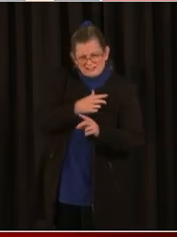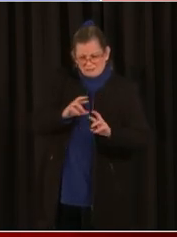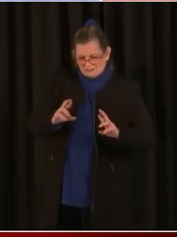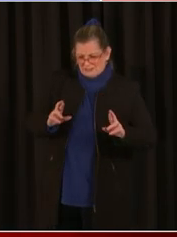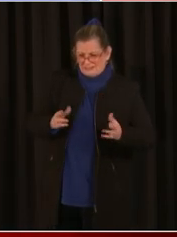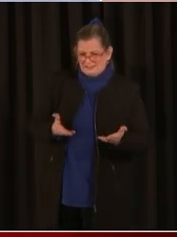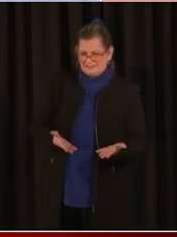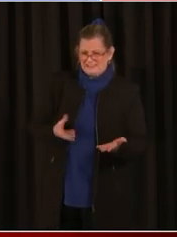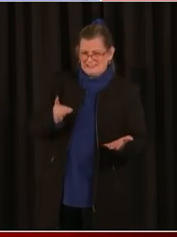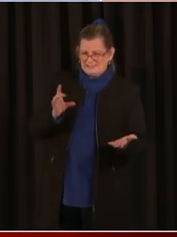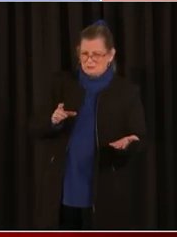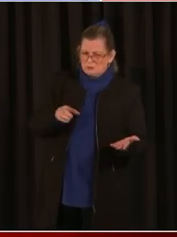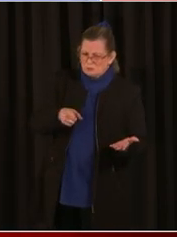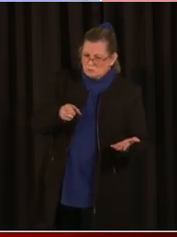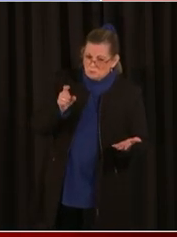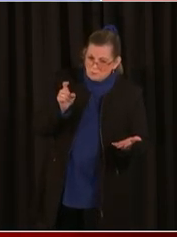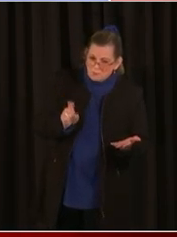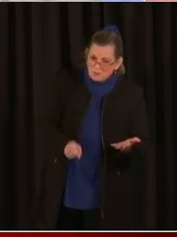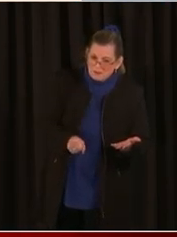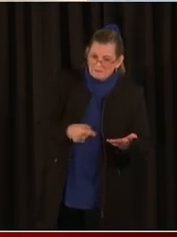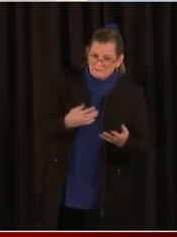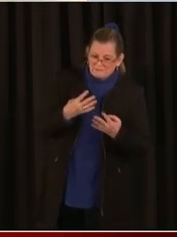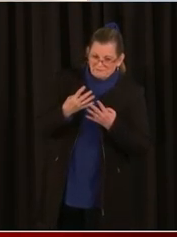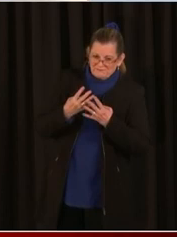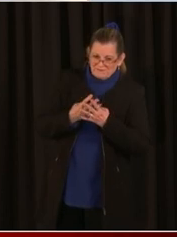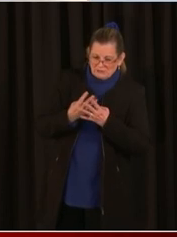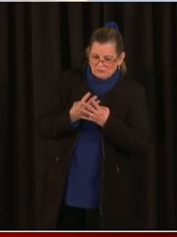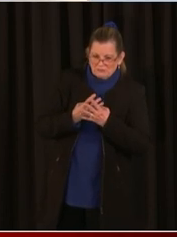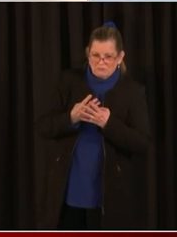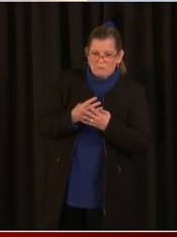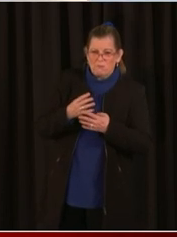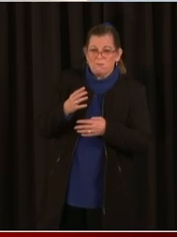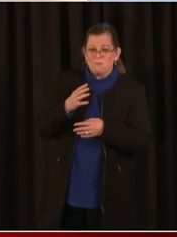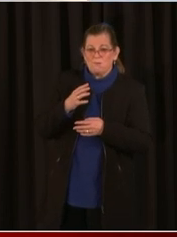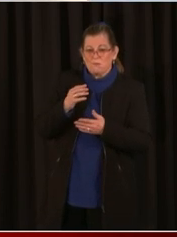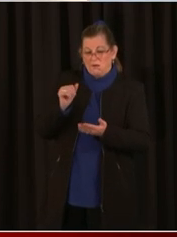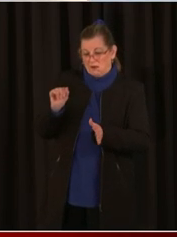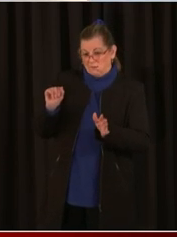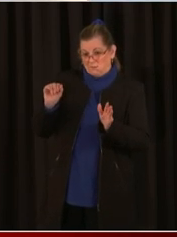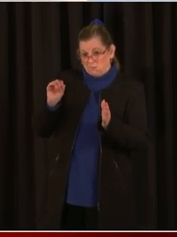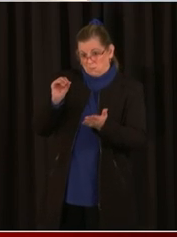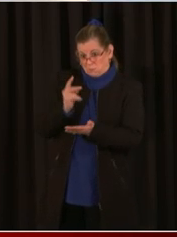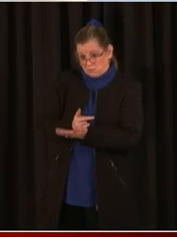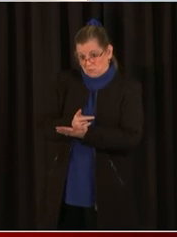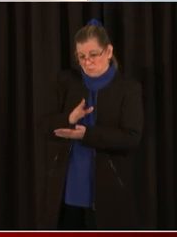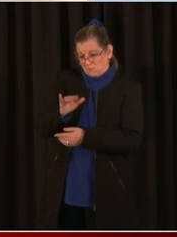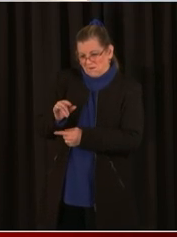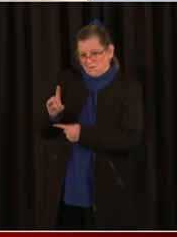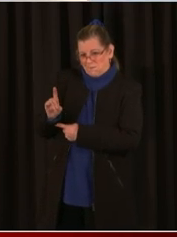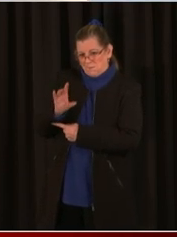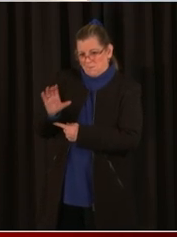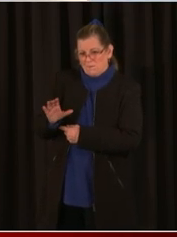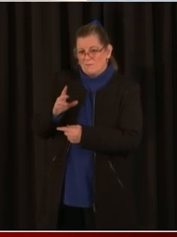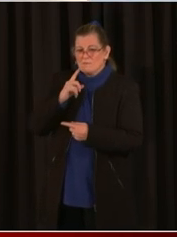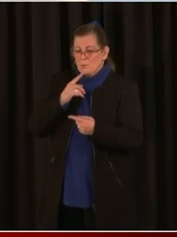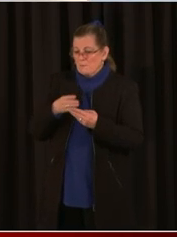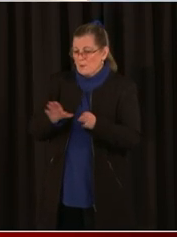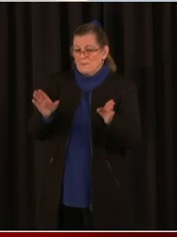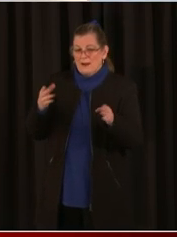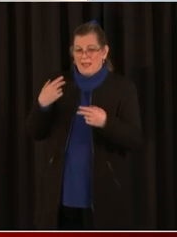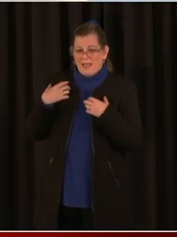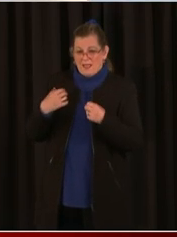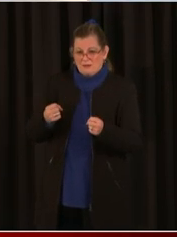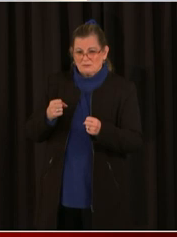District of Columbia, you must be vetted and approved by the District of Columbia Department of Health. All vaccines that are